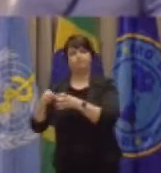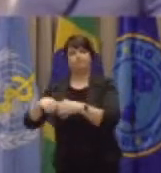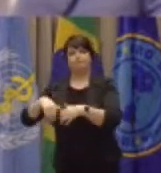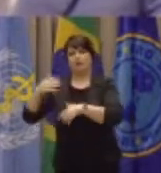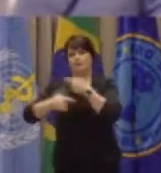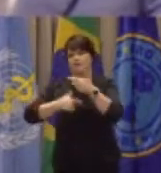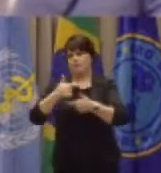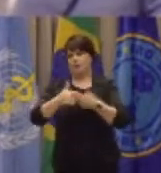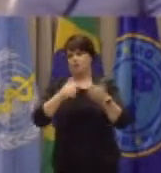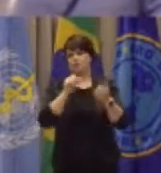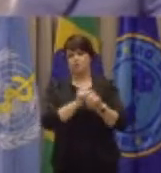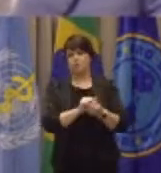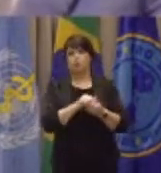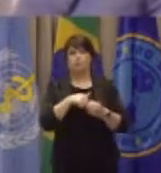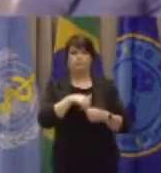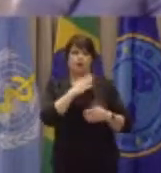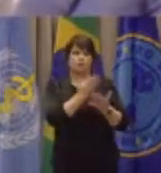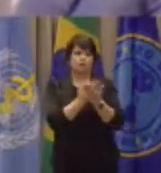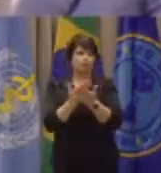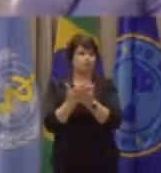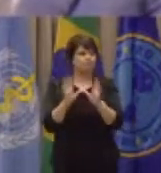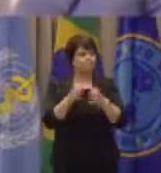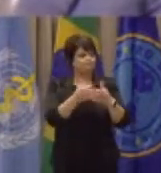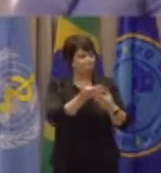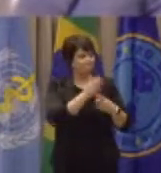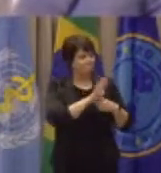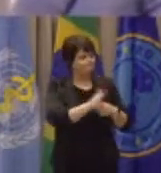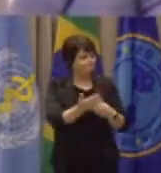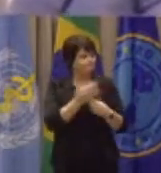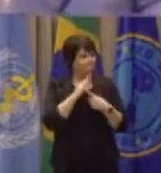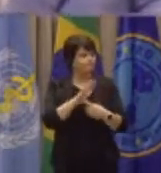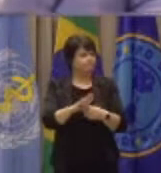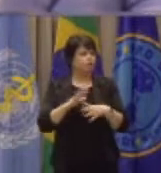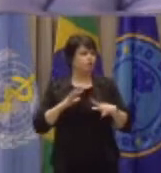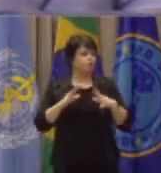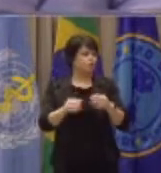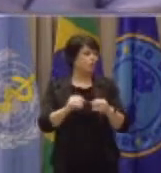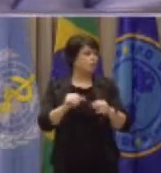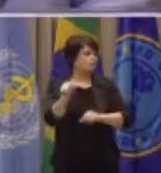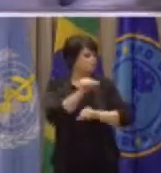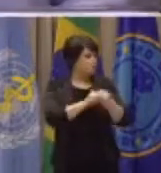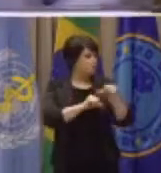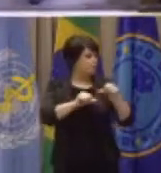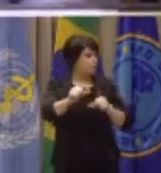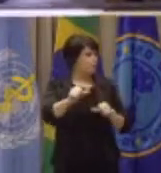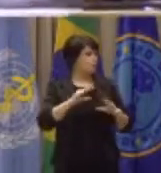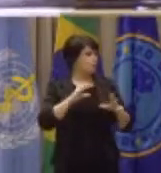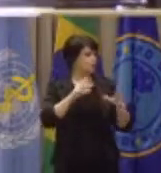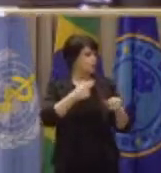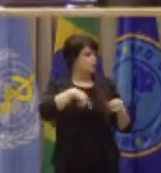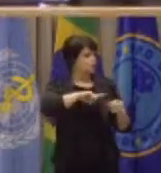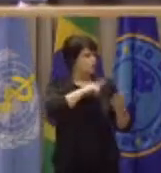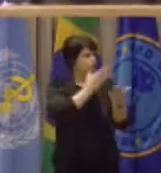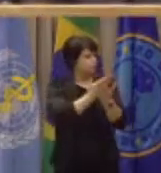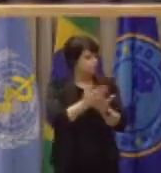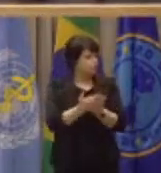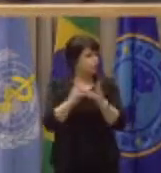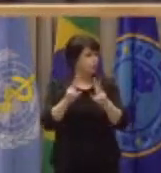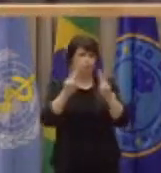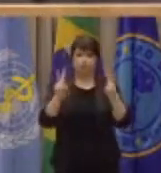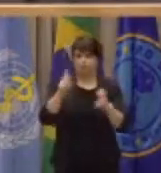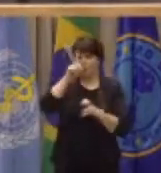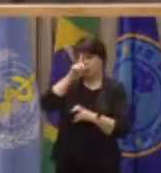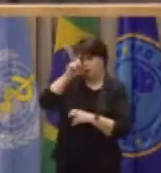residual studies, and have more cooperative studies to have data that change everything,